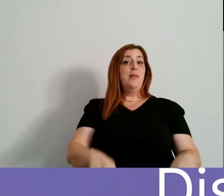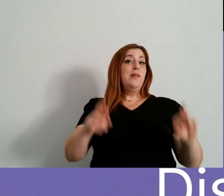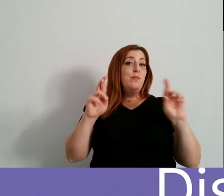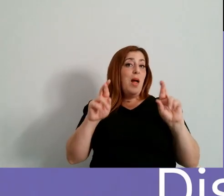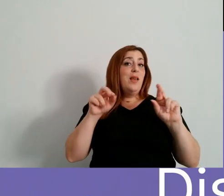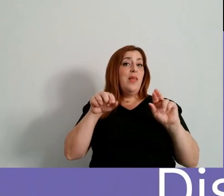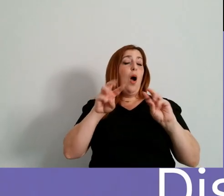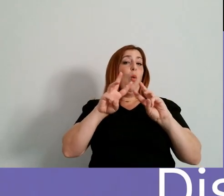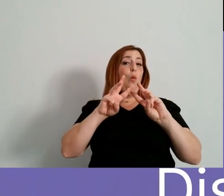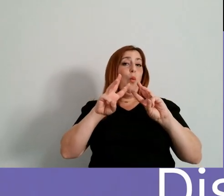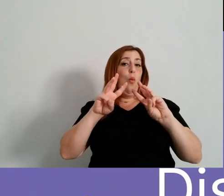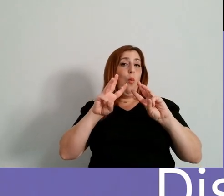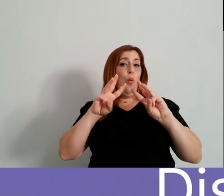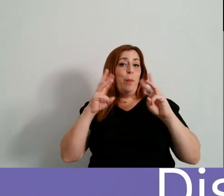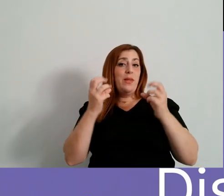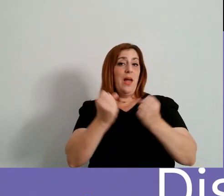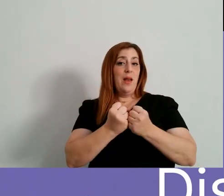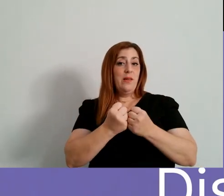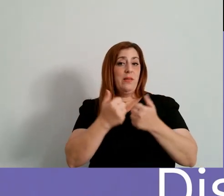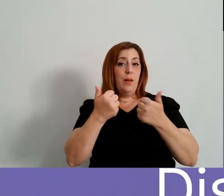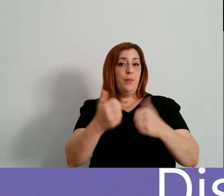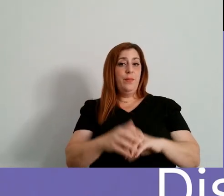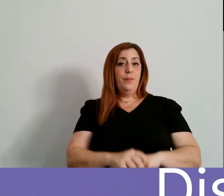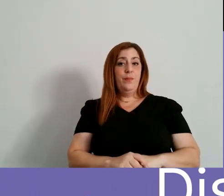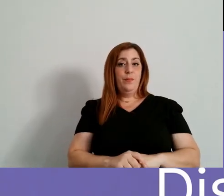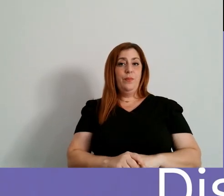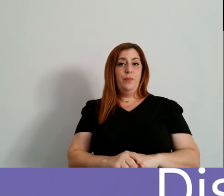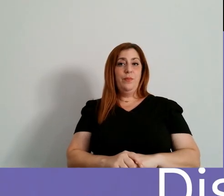this webinar was...